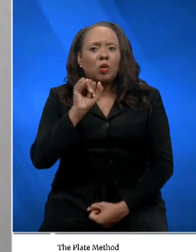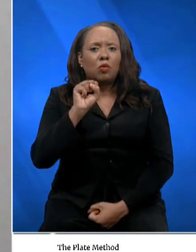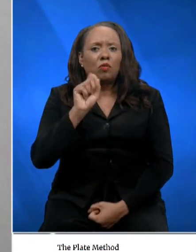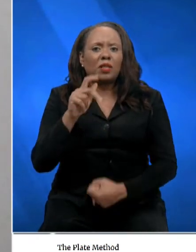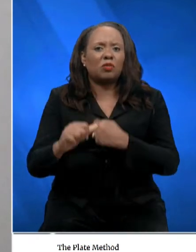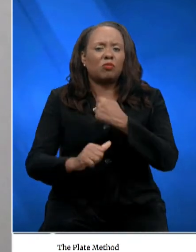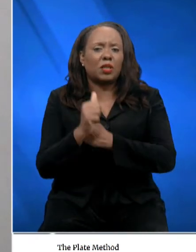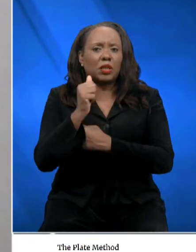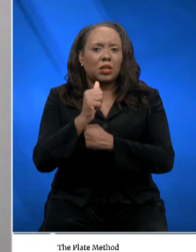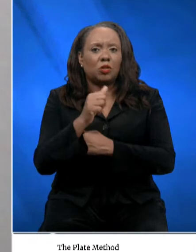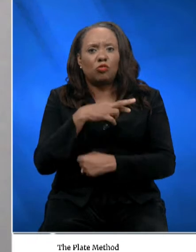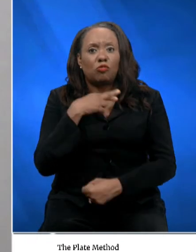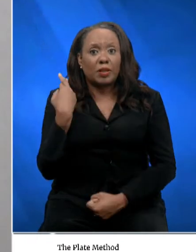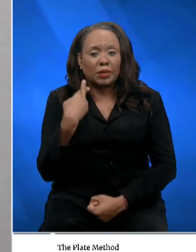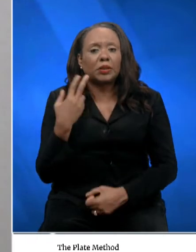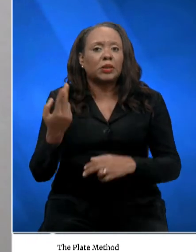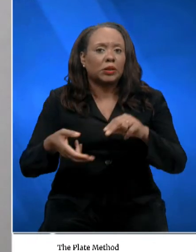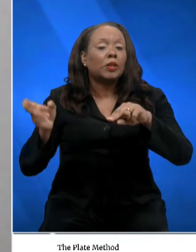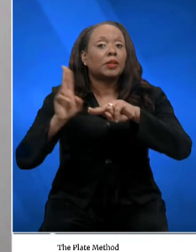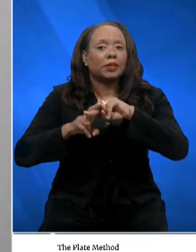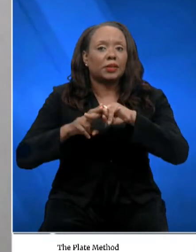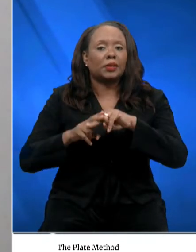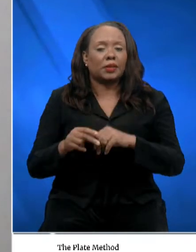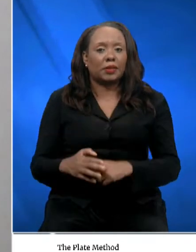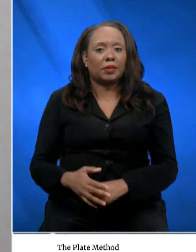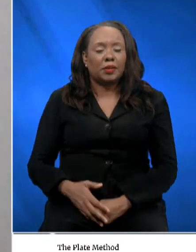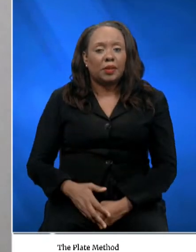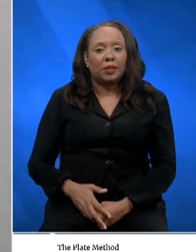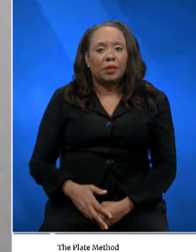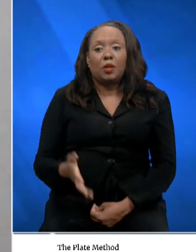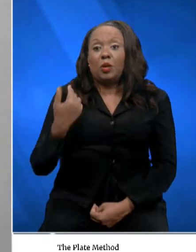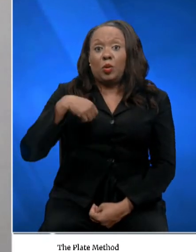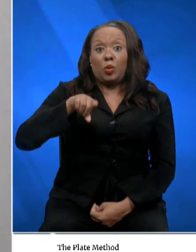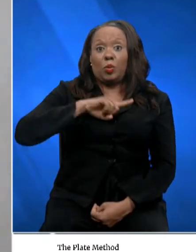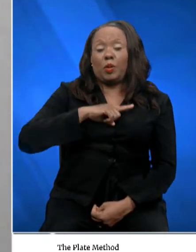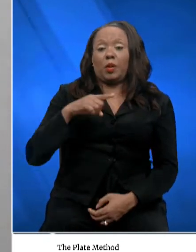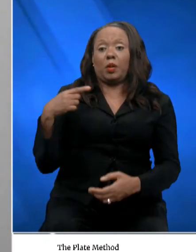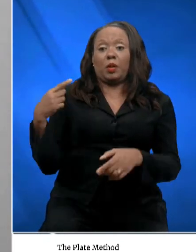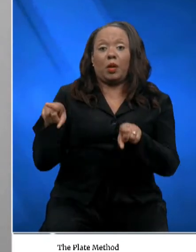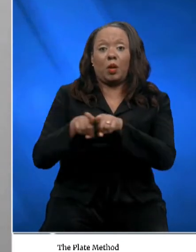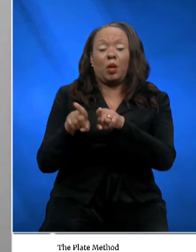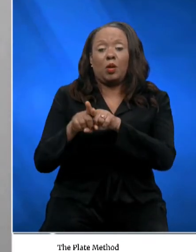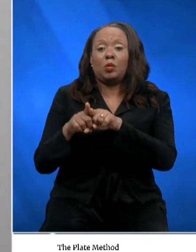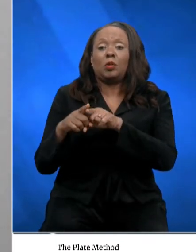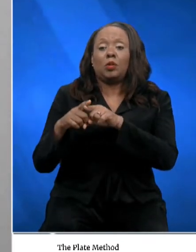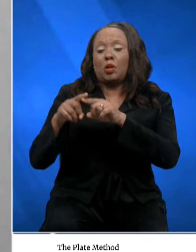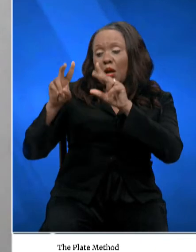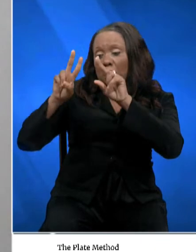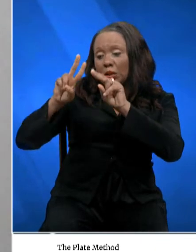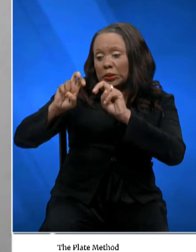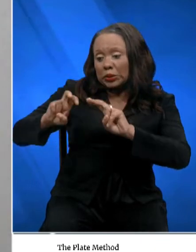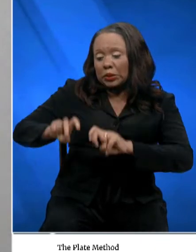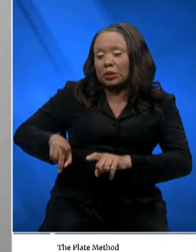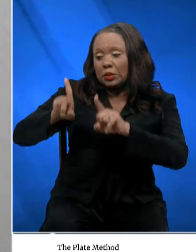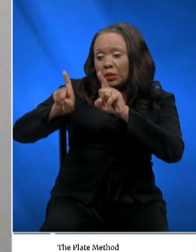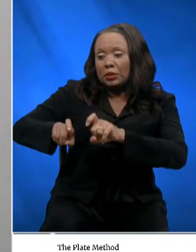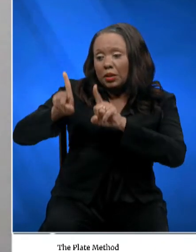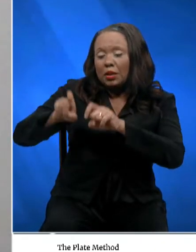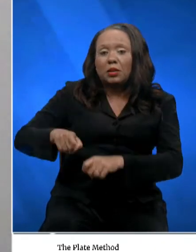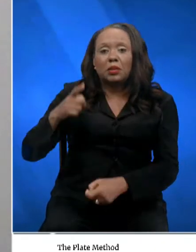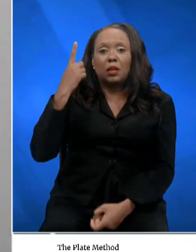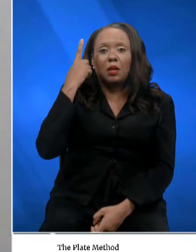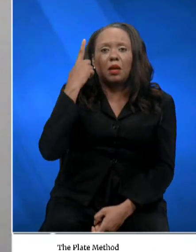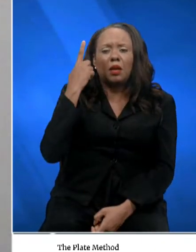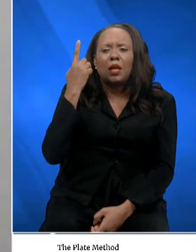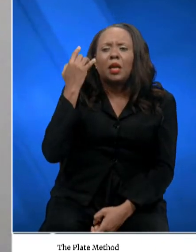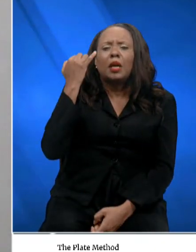with us at our level in psychiatry, we actually screen for diabetes in most of our patients before we start medication